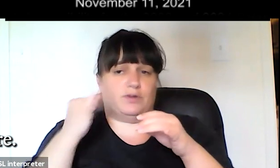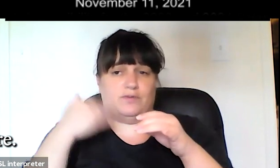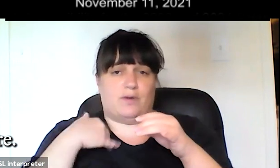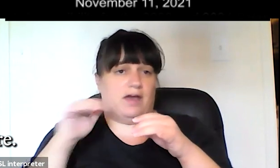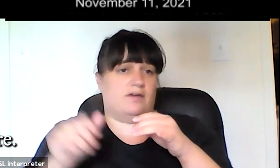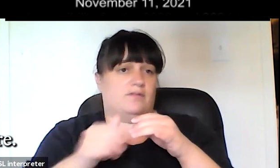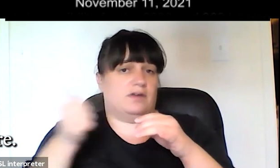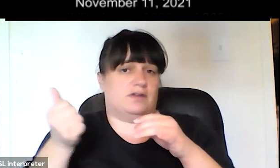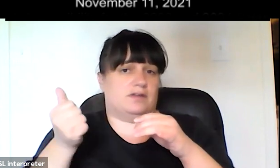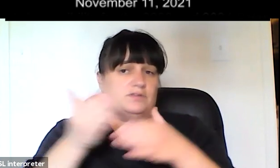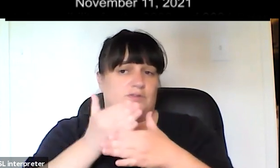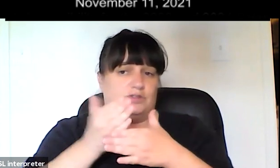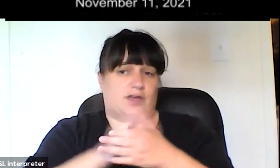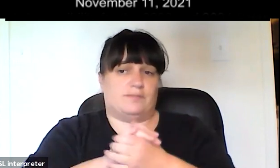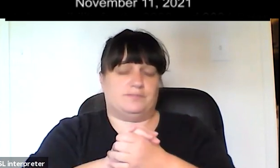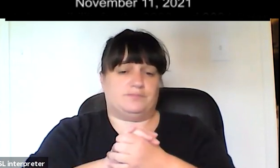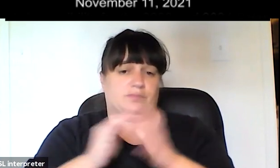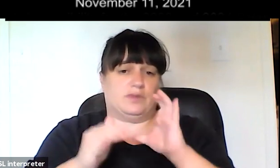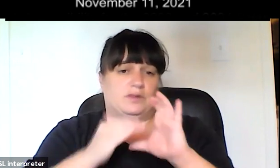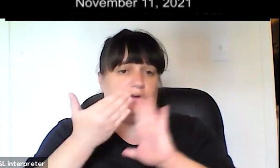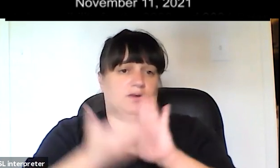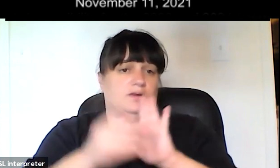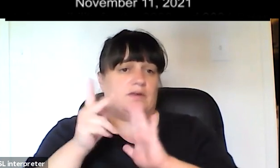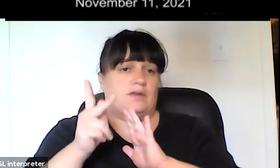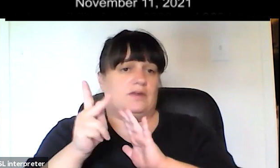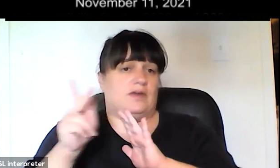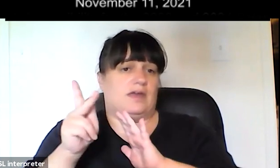anything like that to share. So my email is